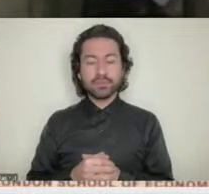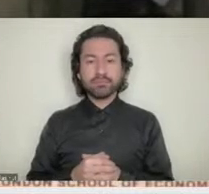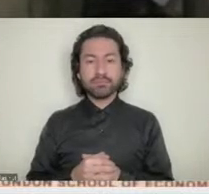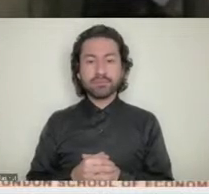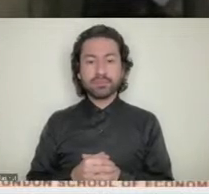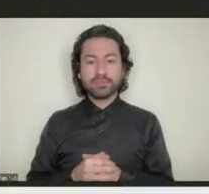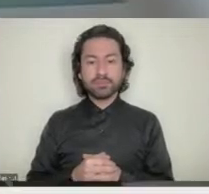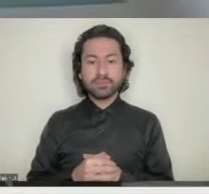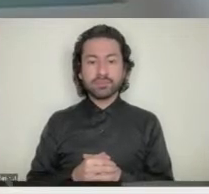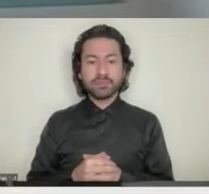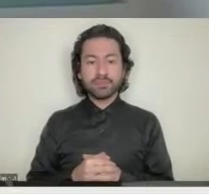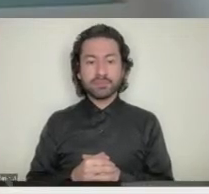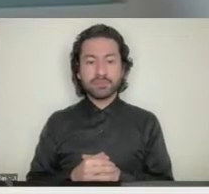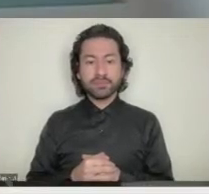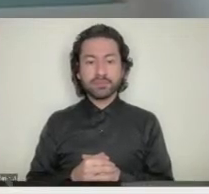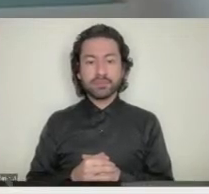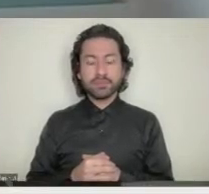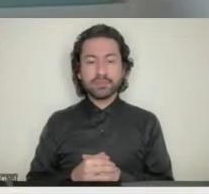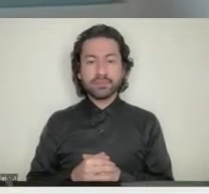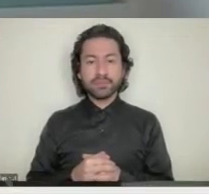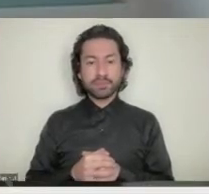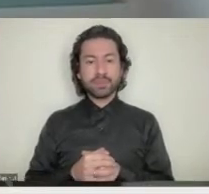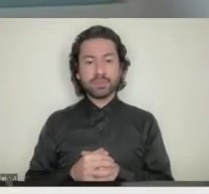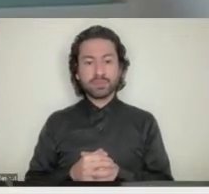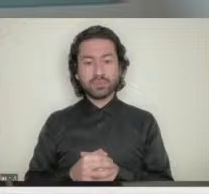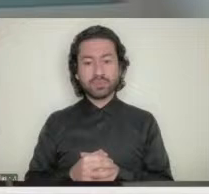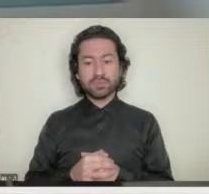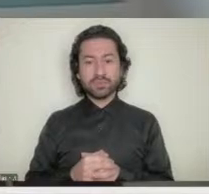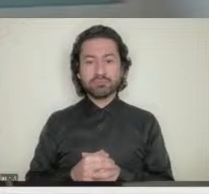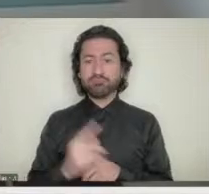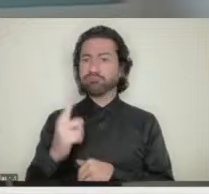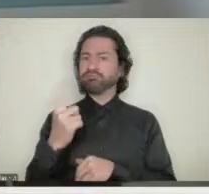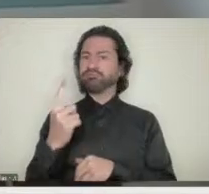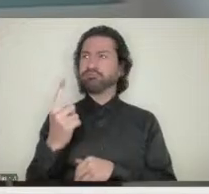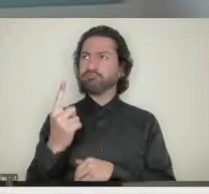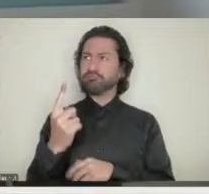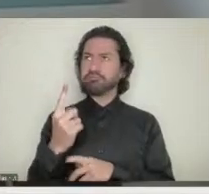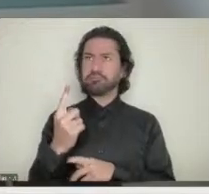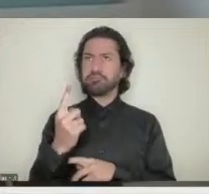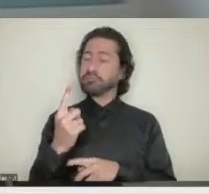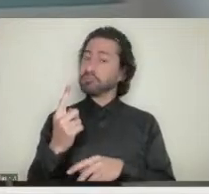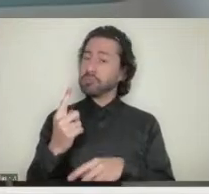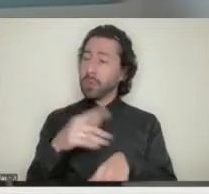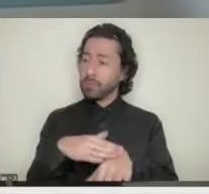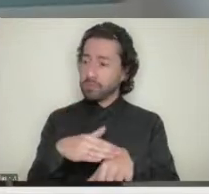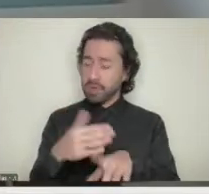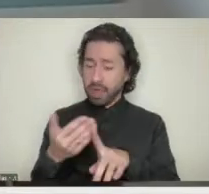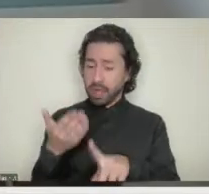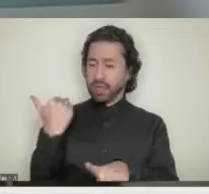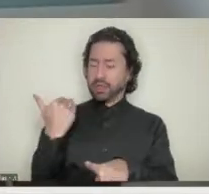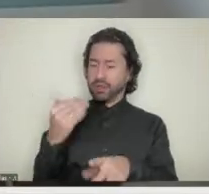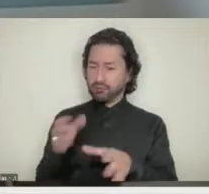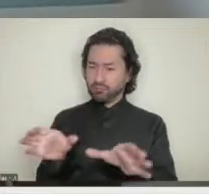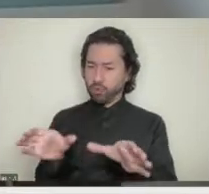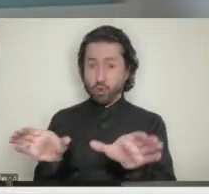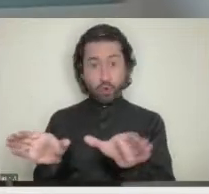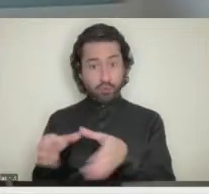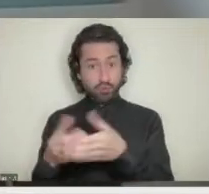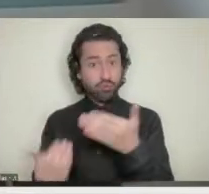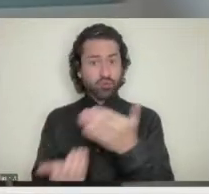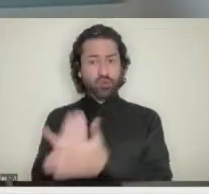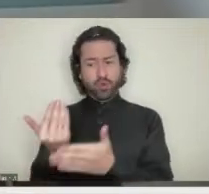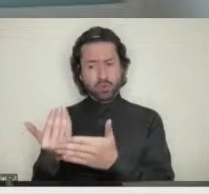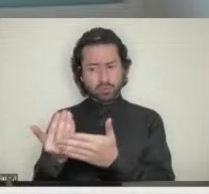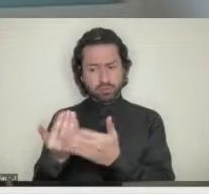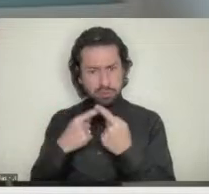the Commission on Social Determinants of Health, it was at ECLAC, I think in the very chamber in